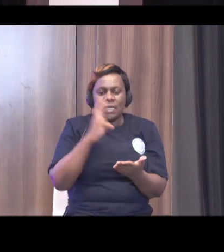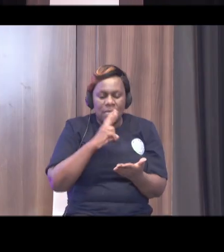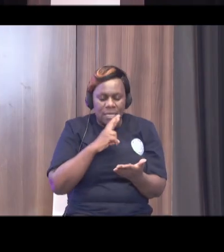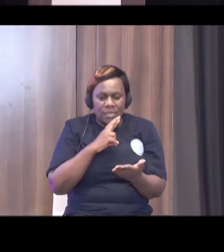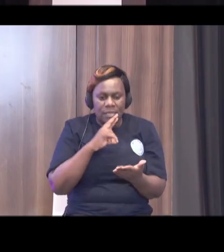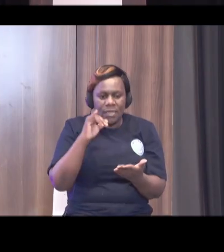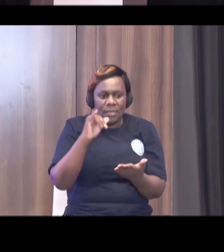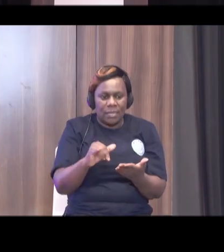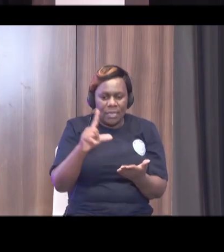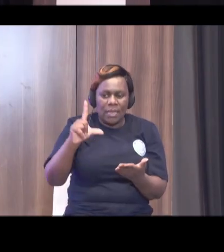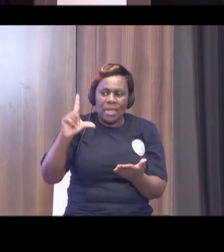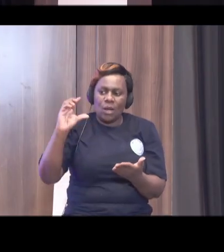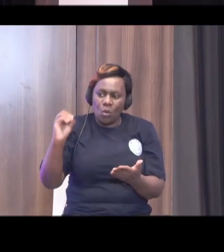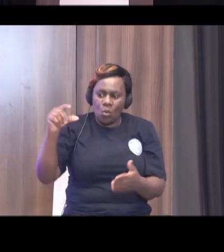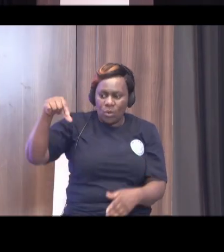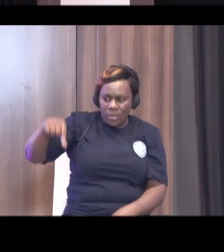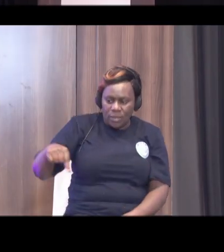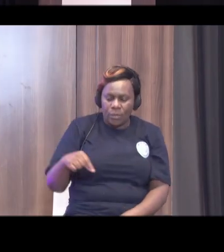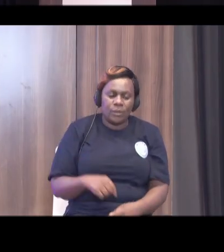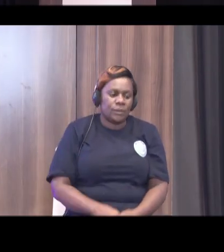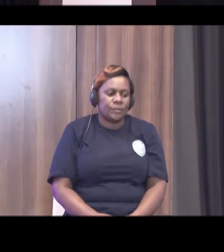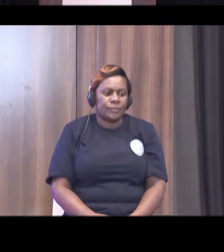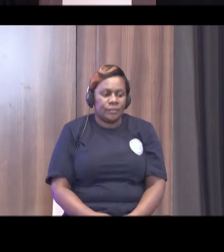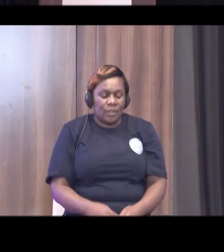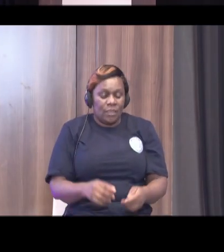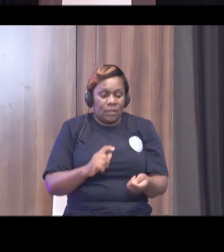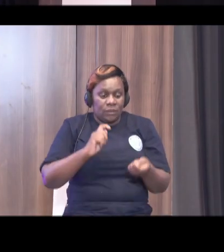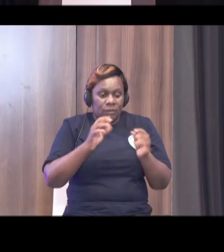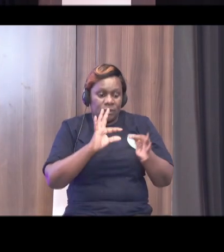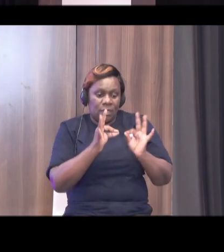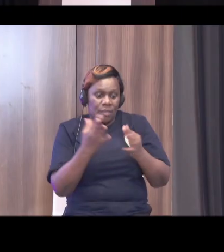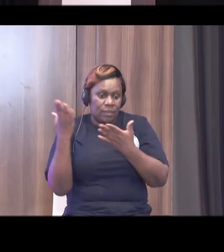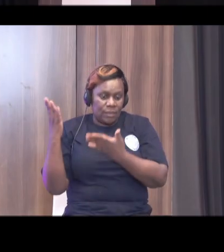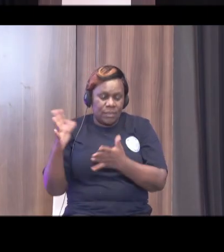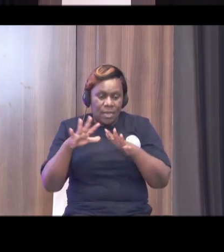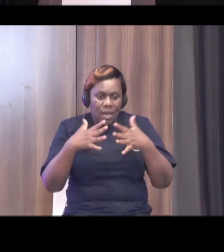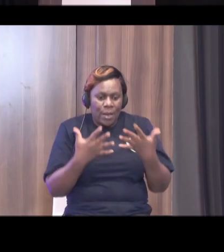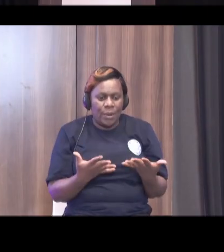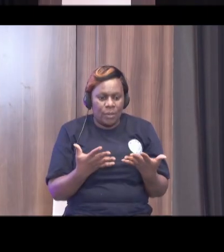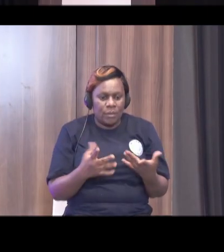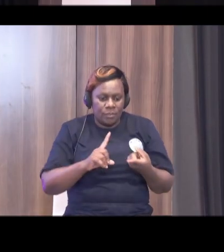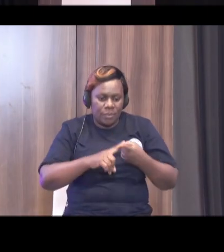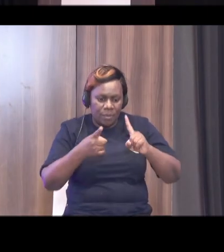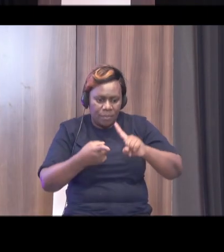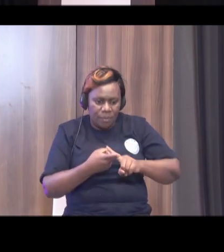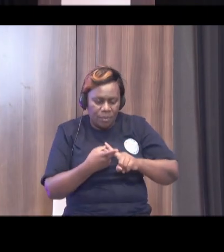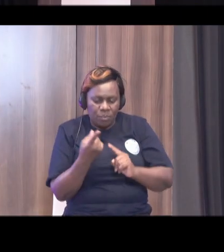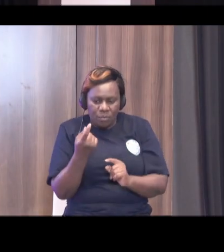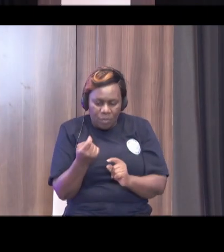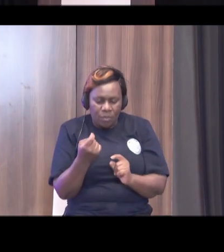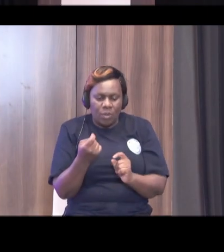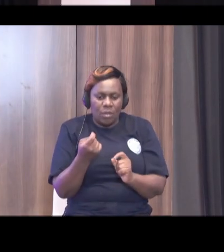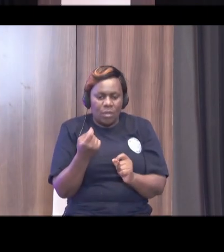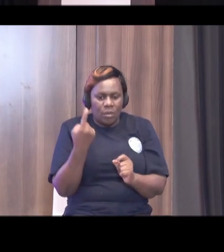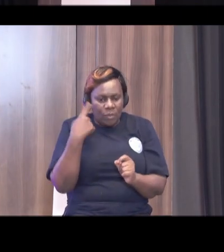the LLOQ. And we translate those into thresholds or micrograms per